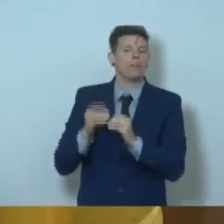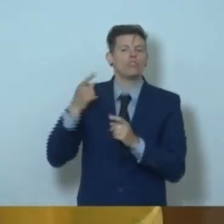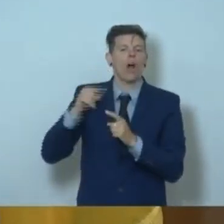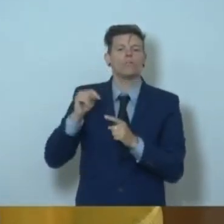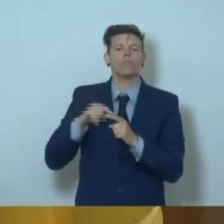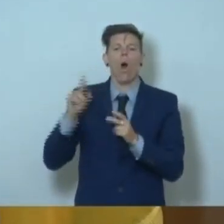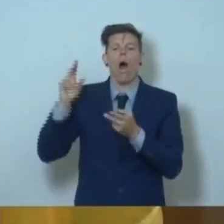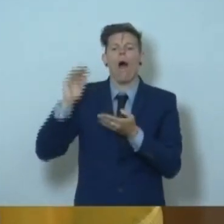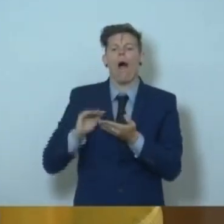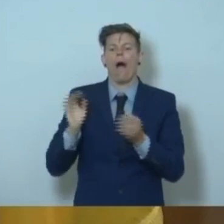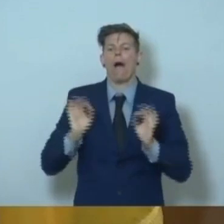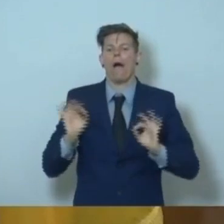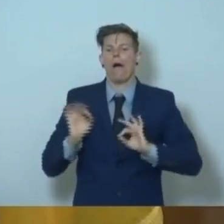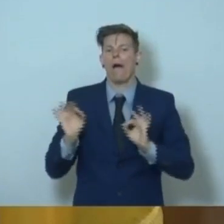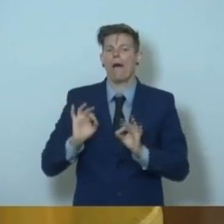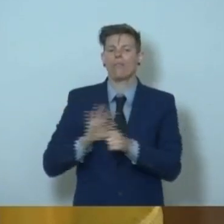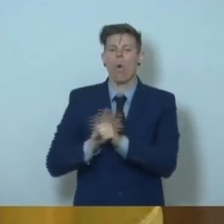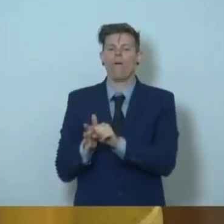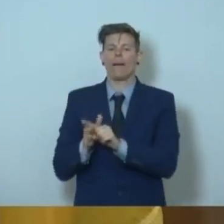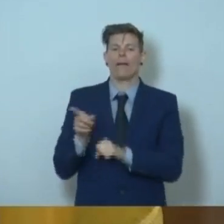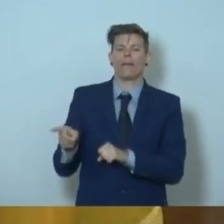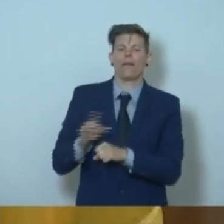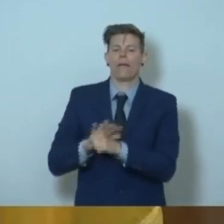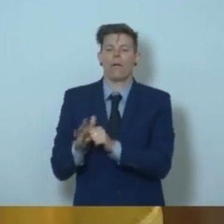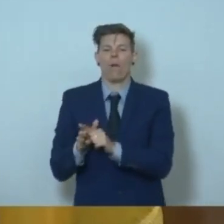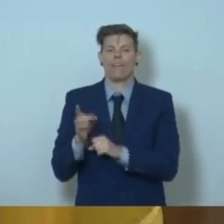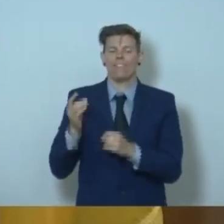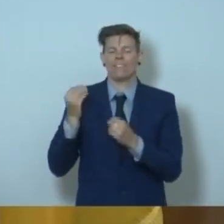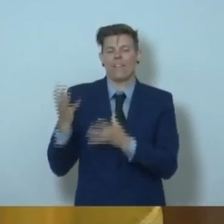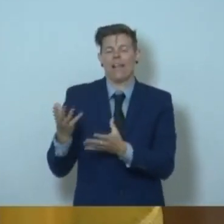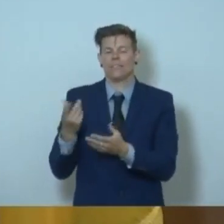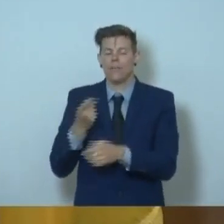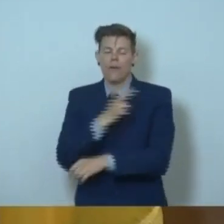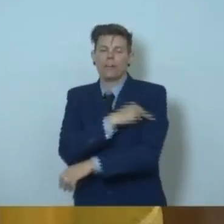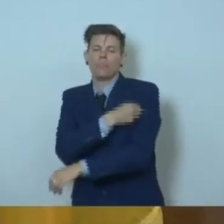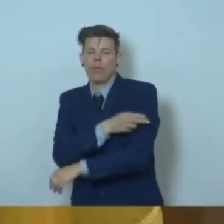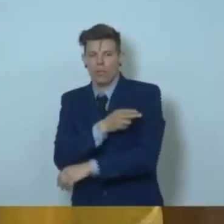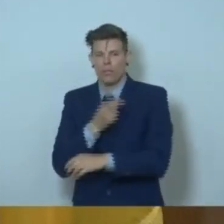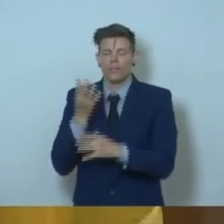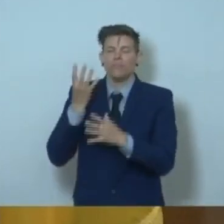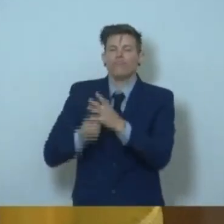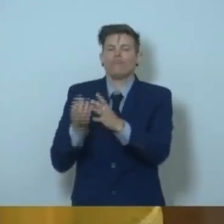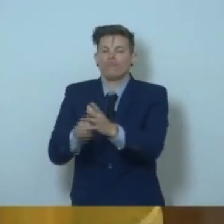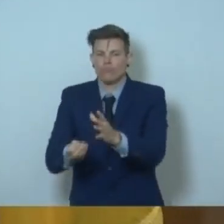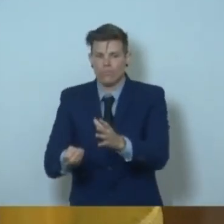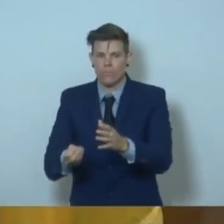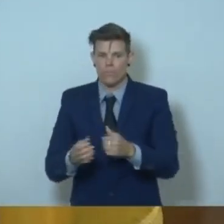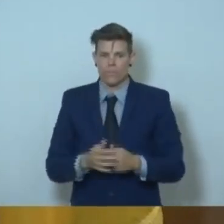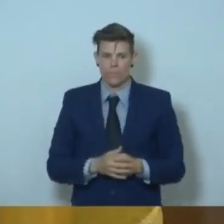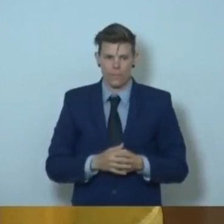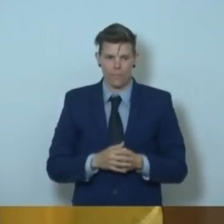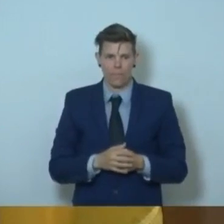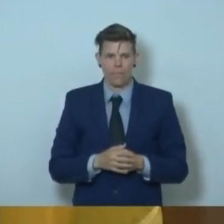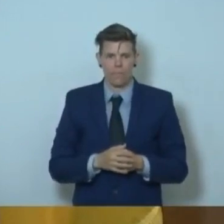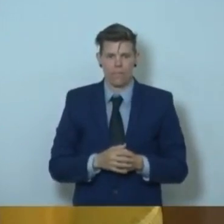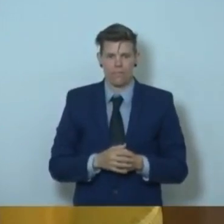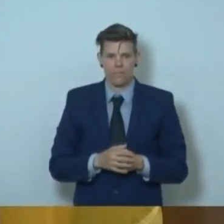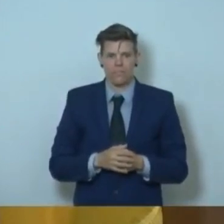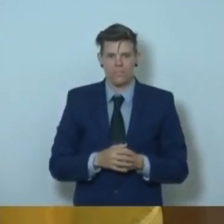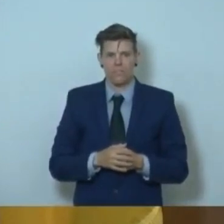minimize COVID-19 related hospitalizations and mortality. And there's a